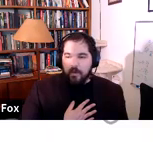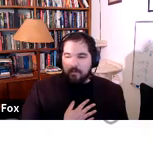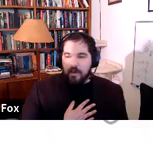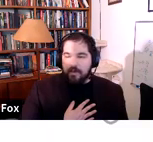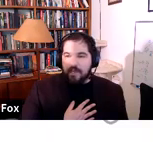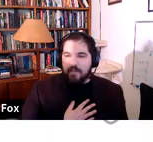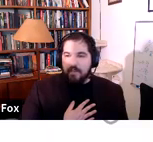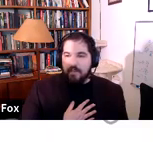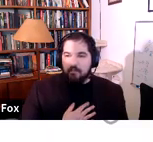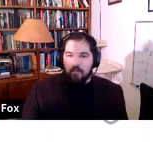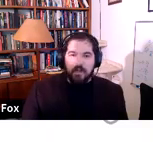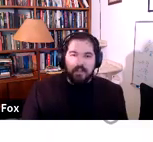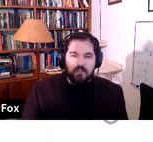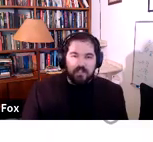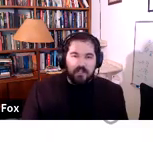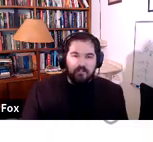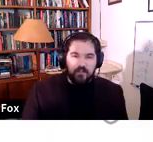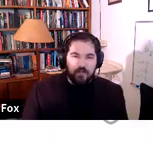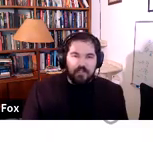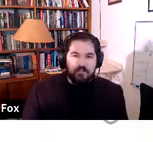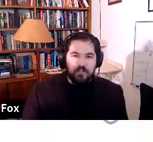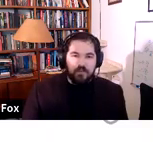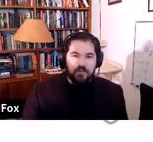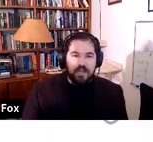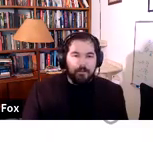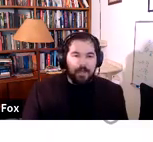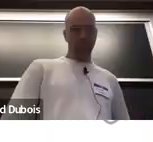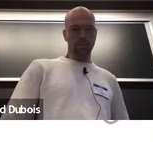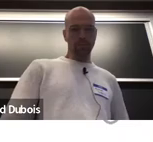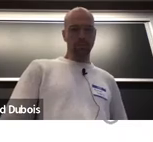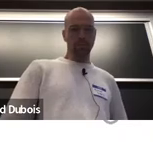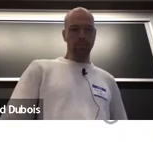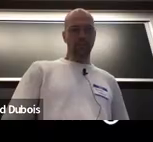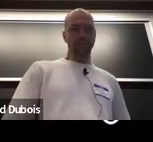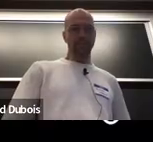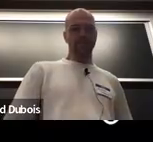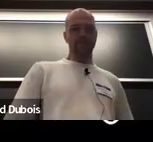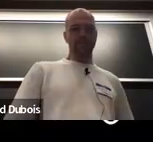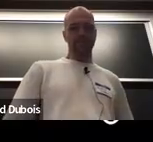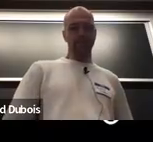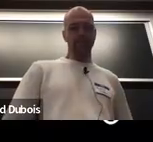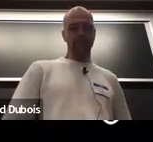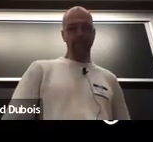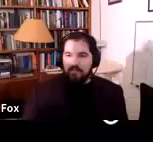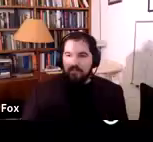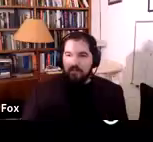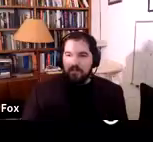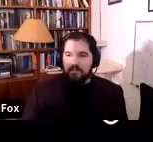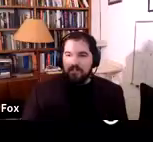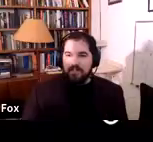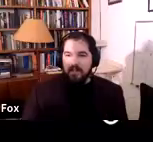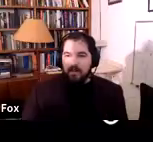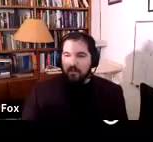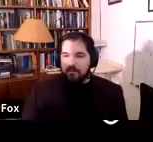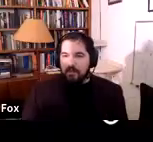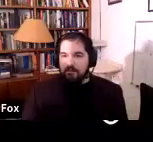before we wrap up, and I want to give just a few minutes for Q&A, because I'm sure folks have